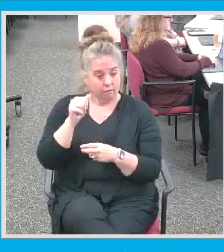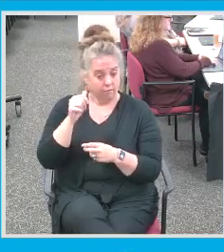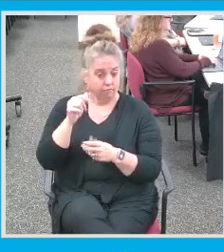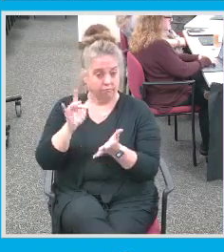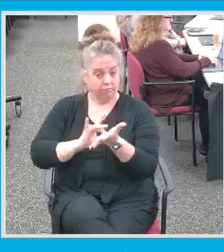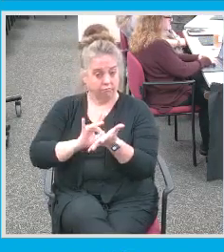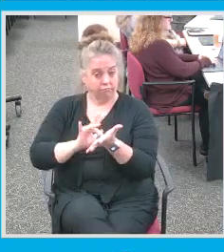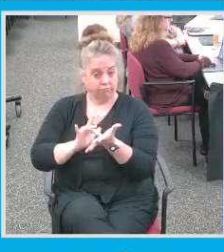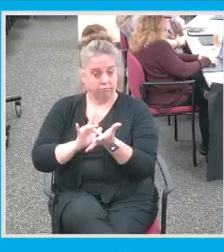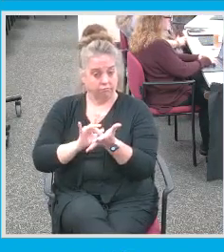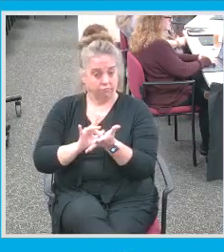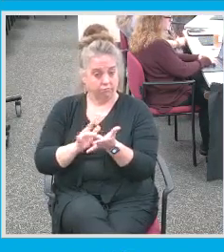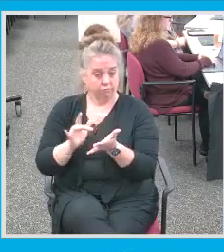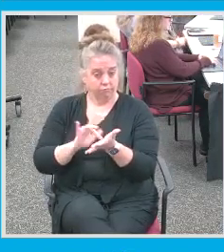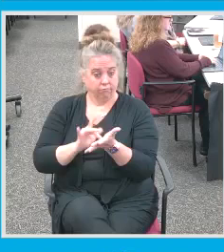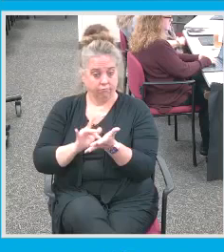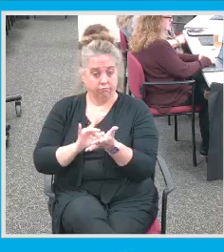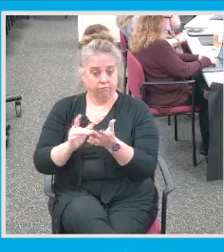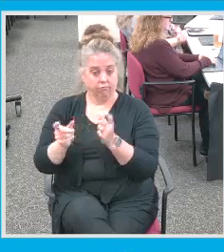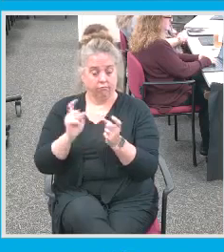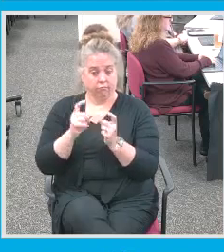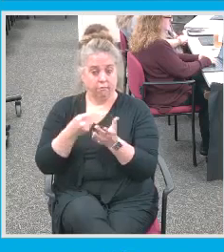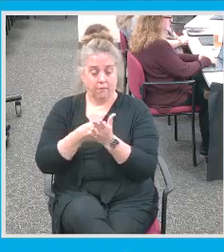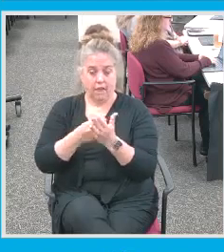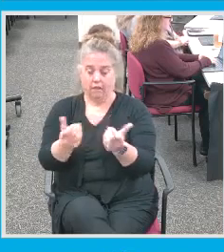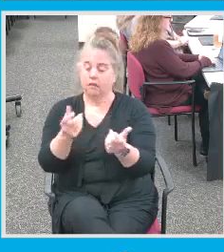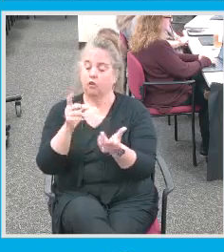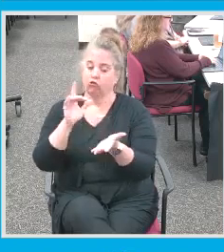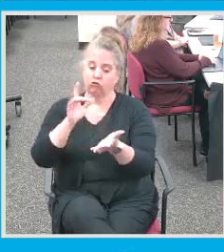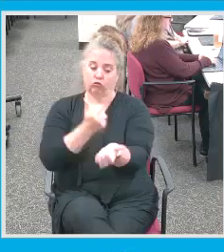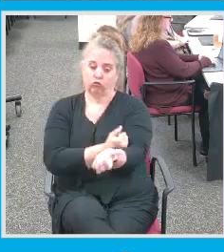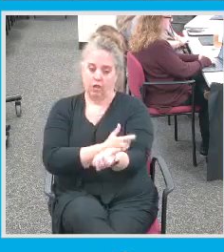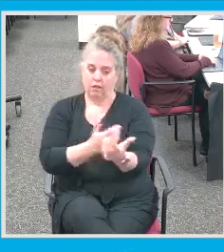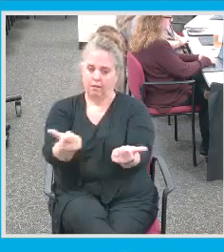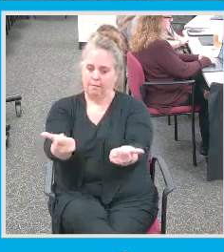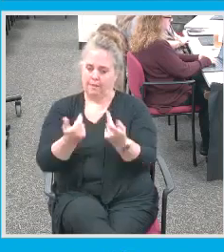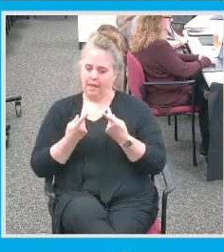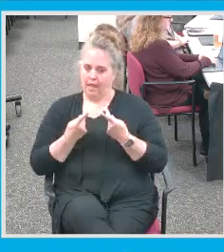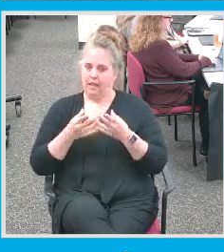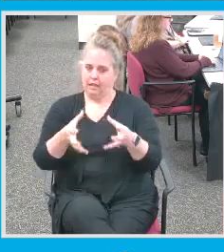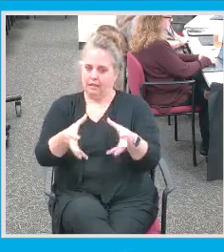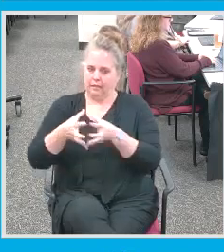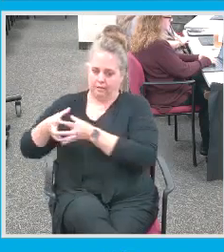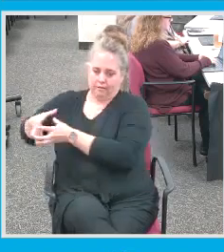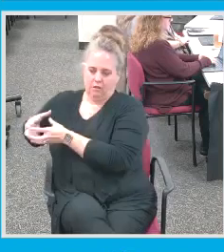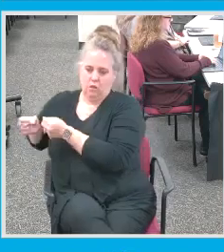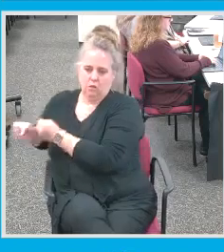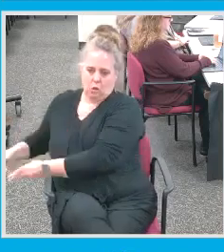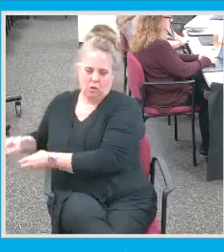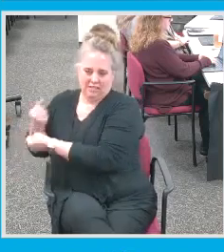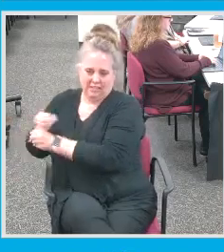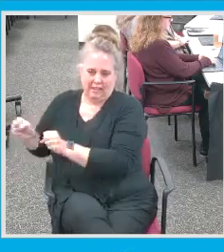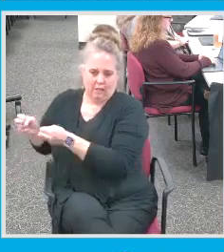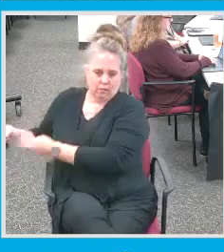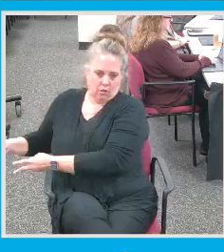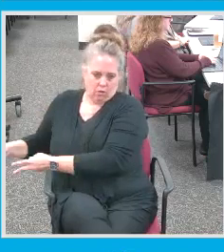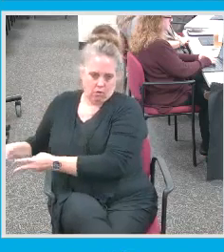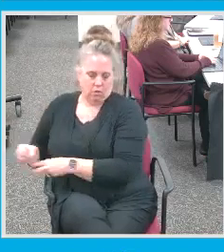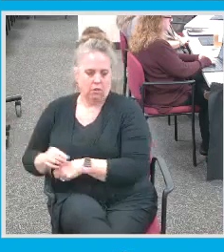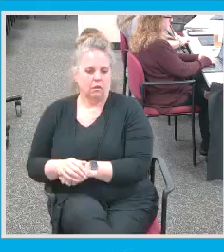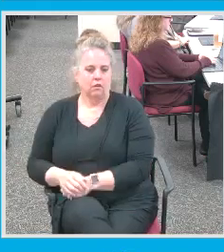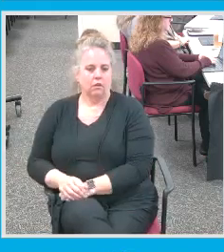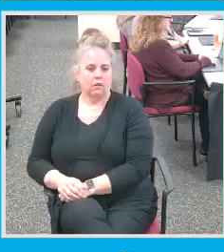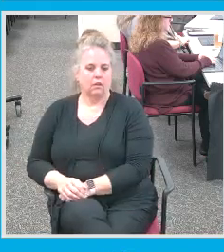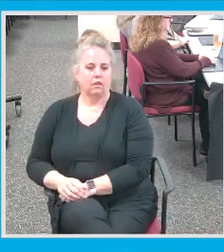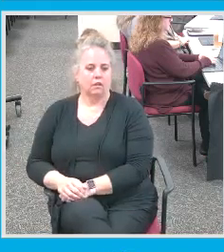an effort to safely dispose of prescription medications. We also distributed 300 prescription medication lock boxes to families in the